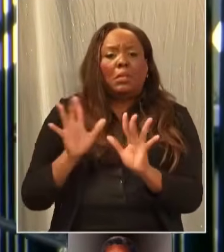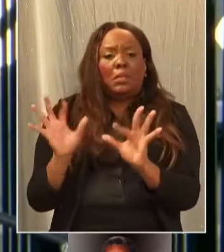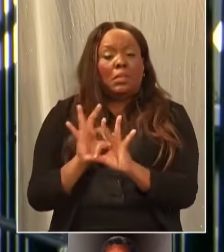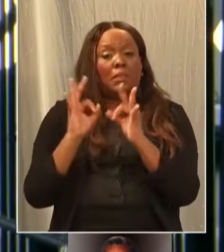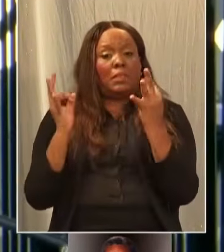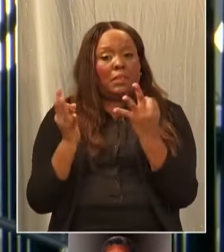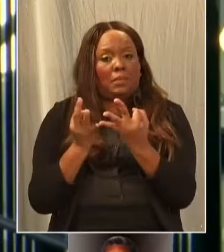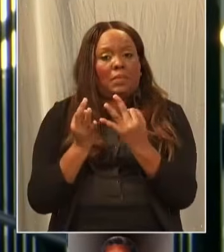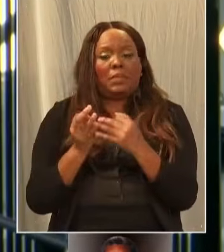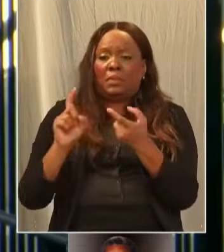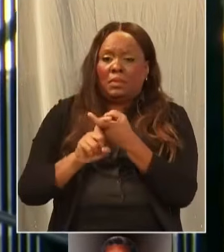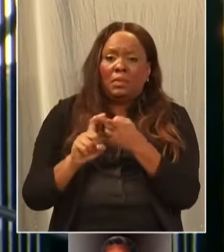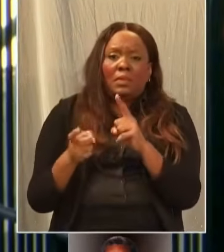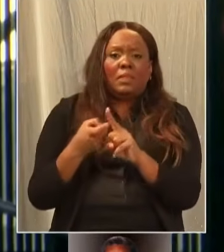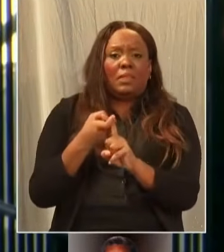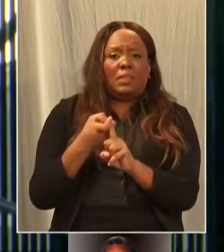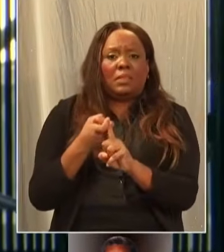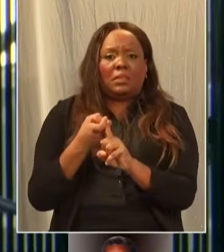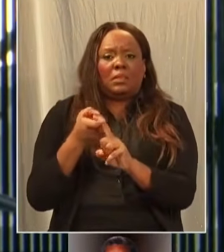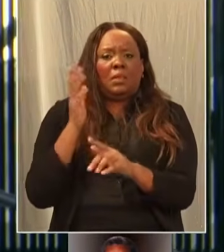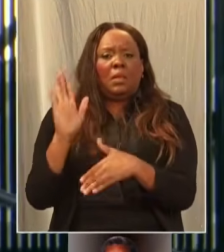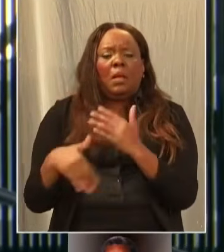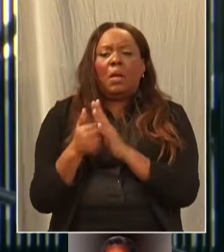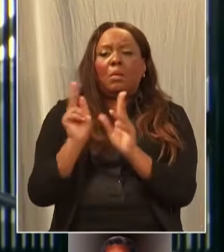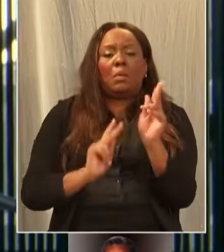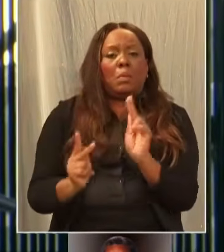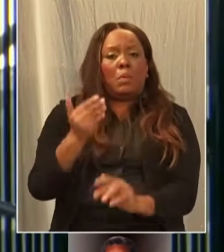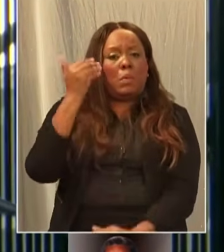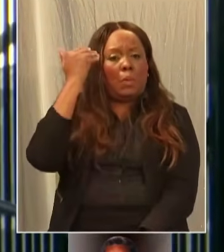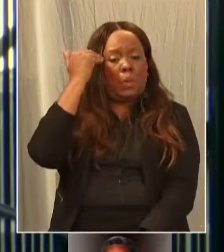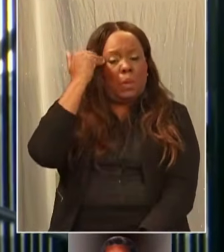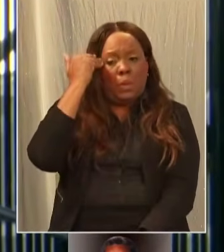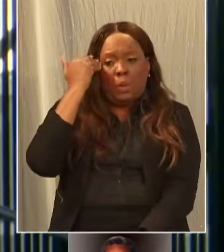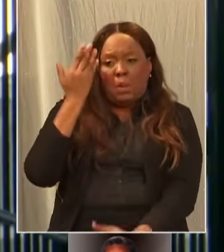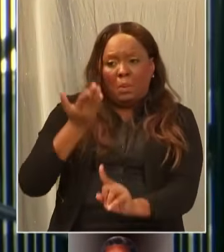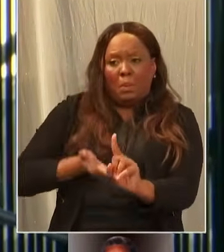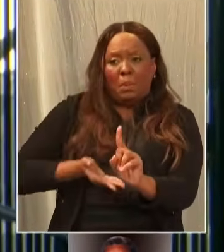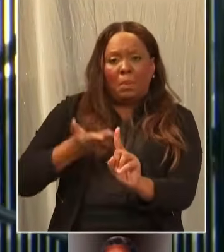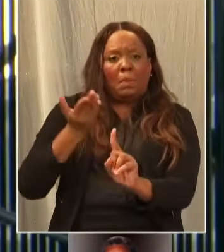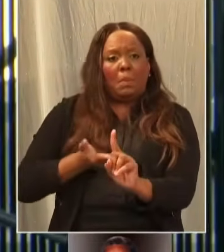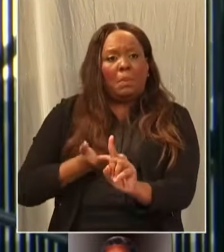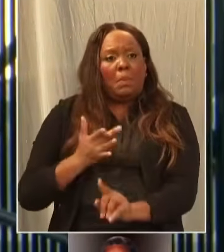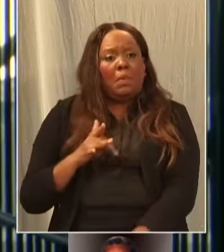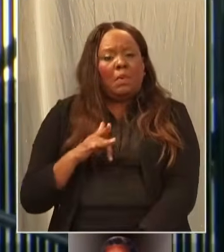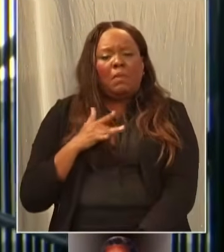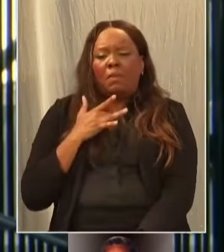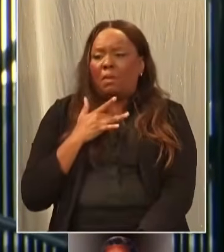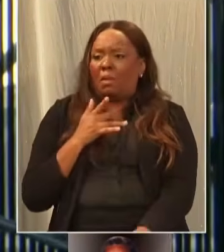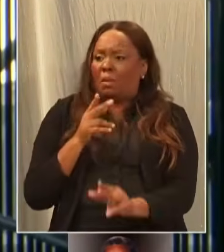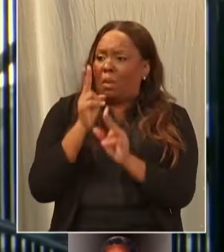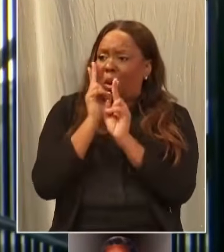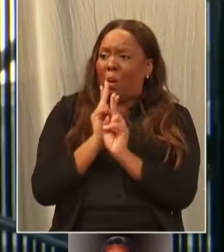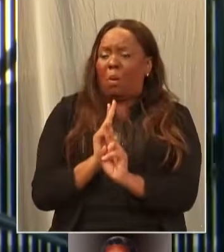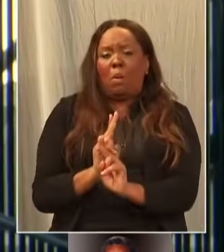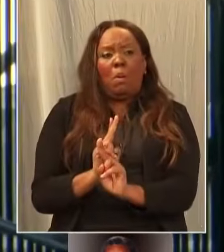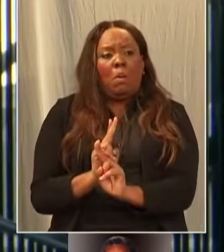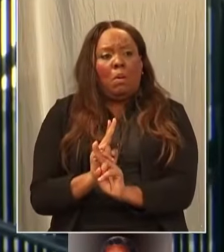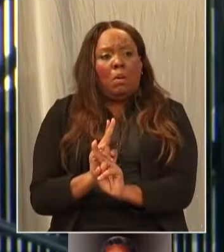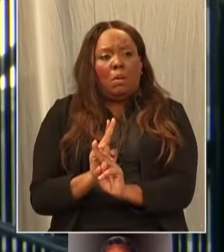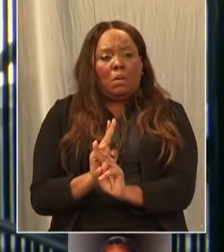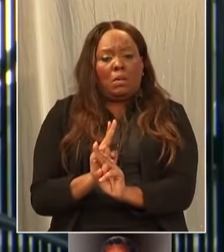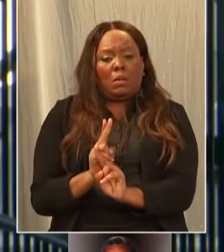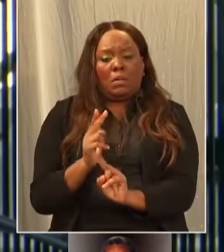family, friends, and all who knew him. I feel deeply honored to have been